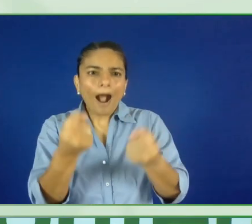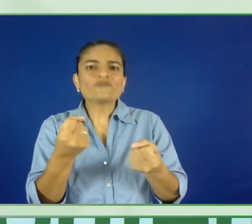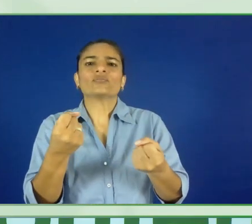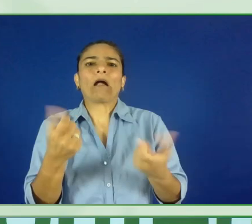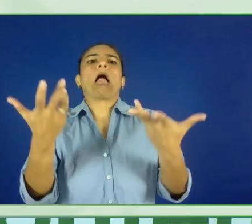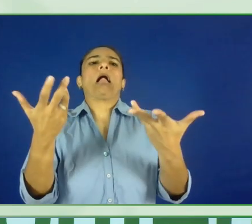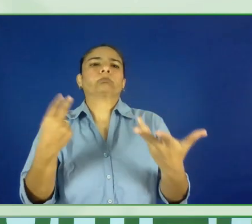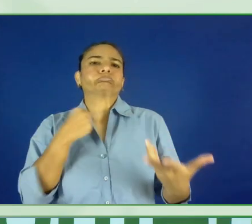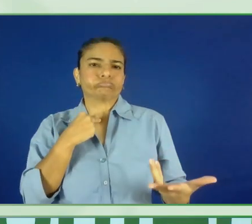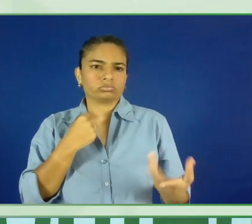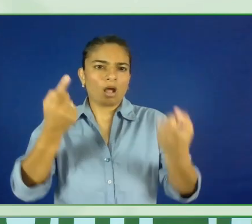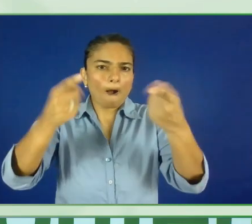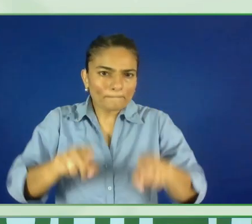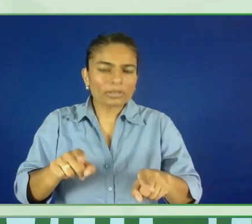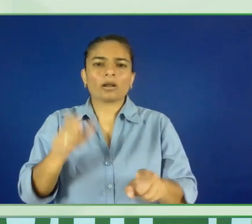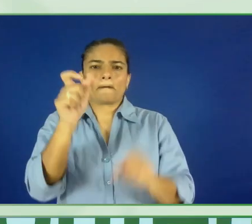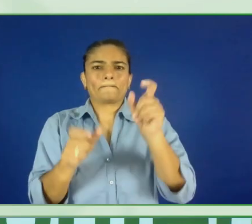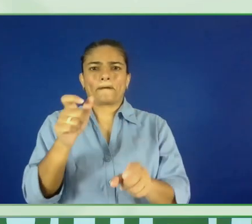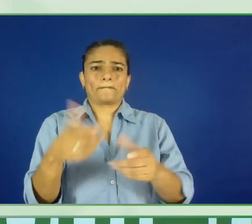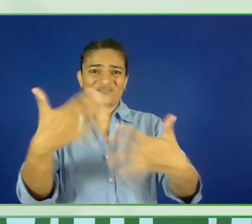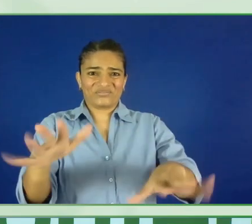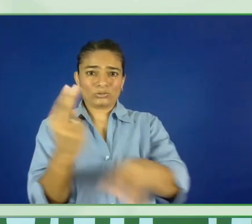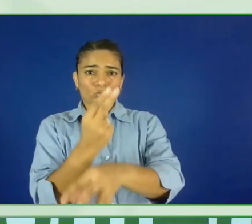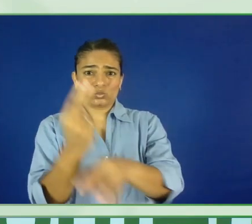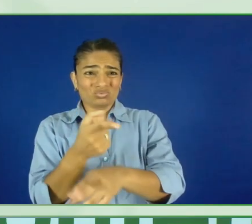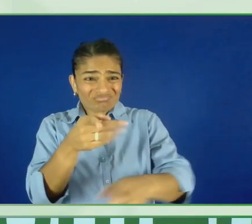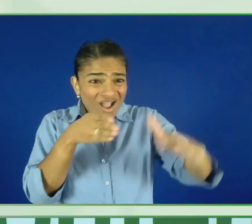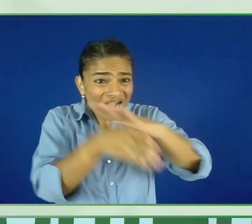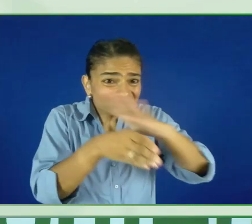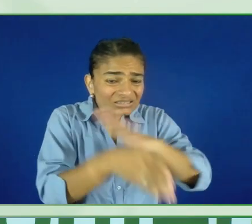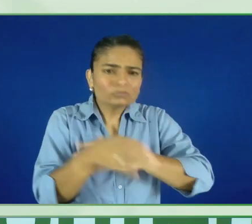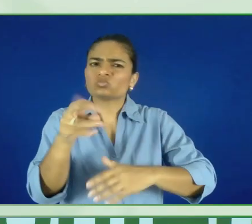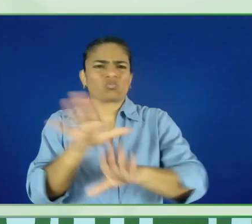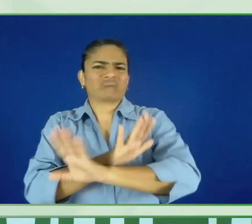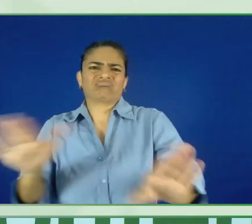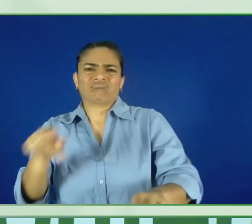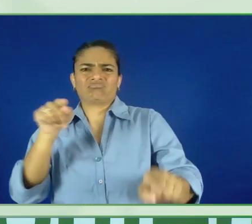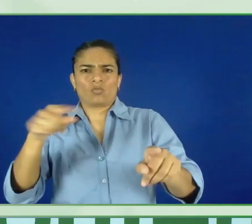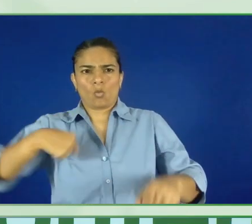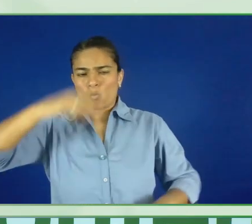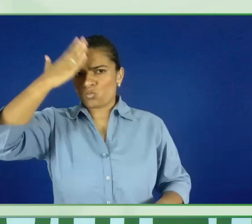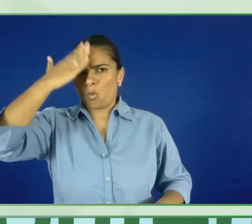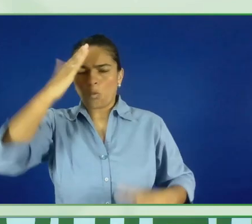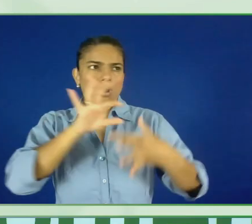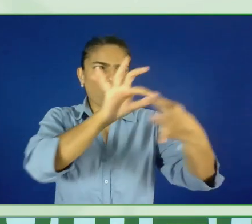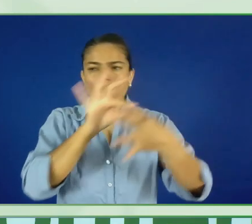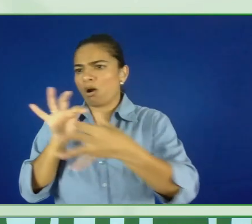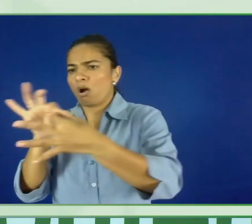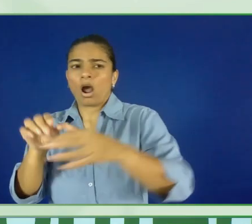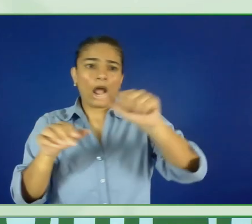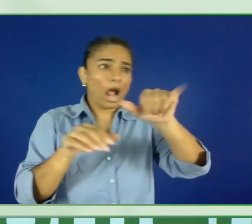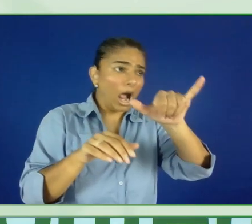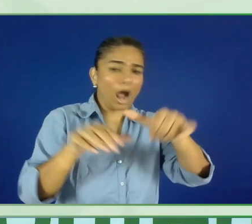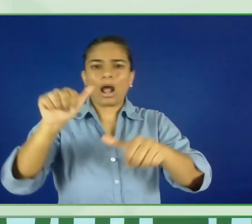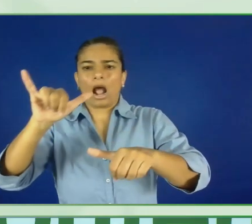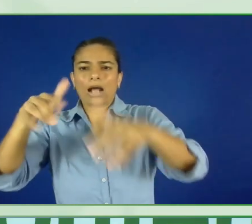like, does the user know that they're interacting with the AI system as opposed to a human? Really, really important to have all those things in